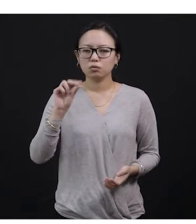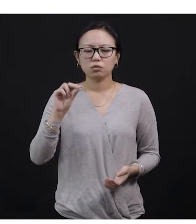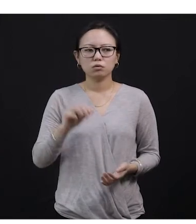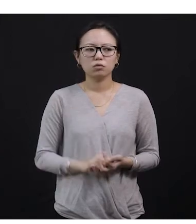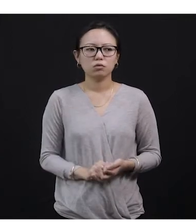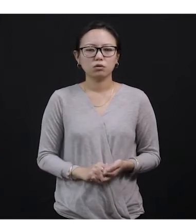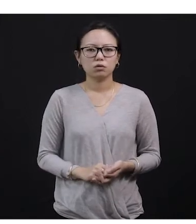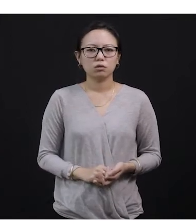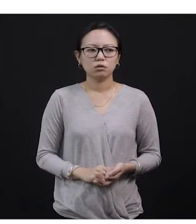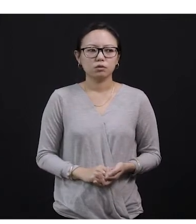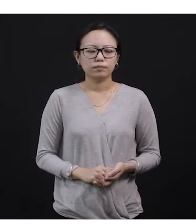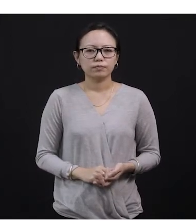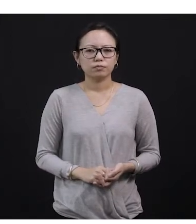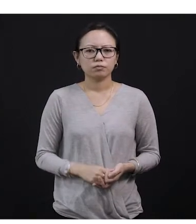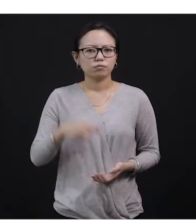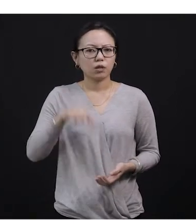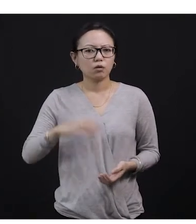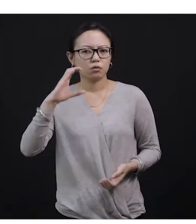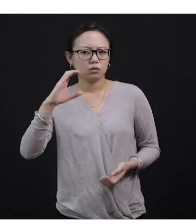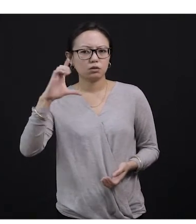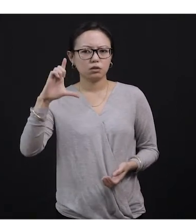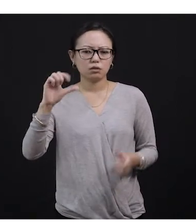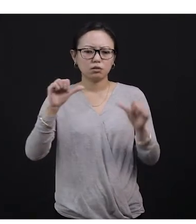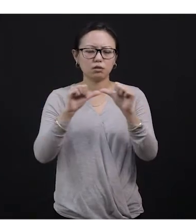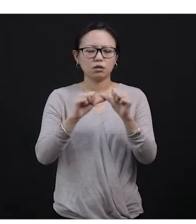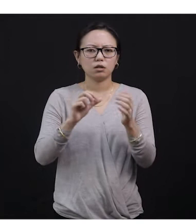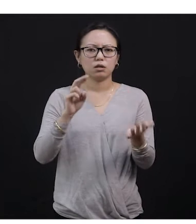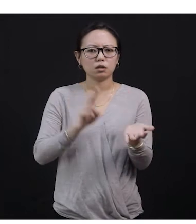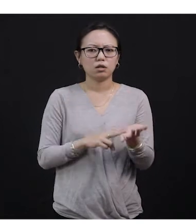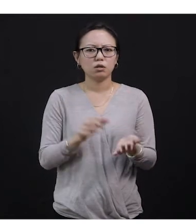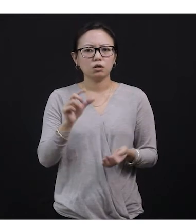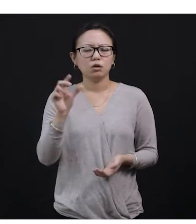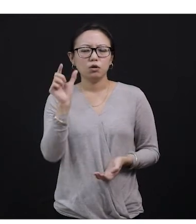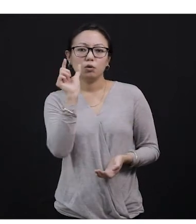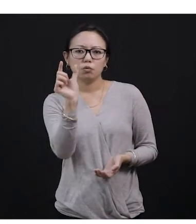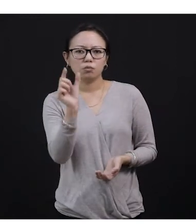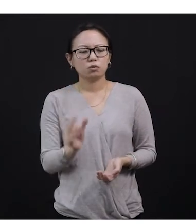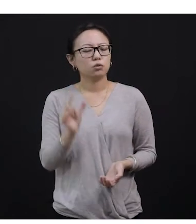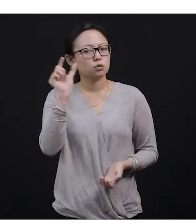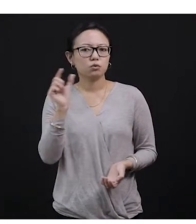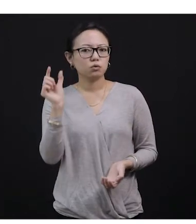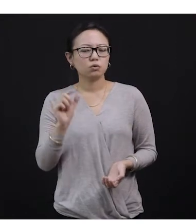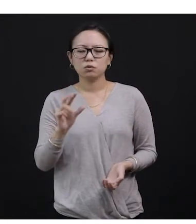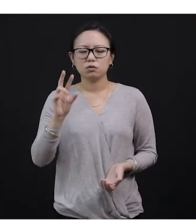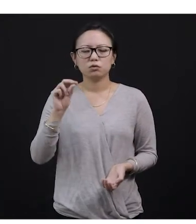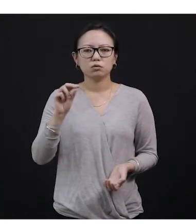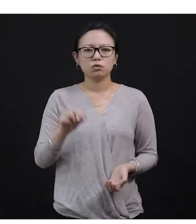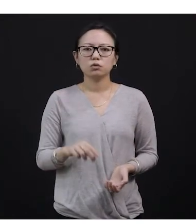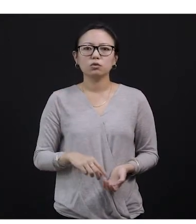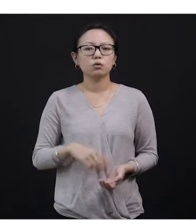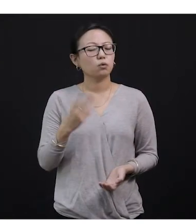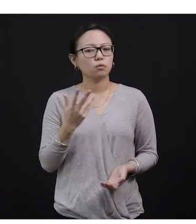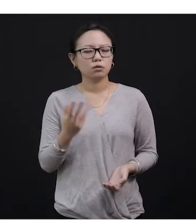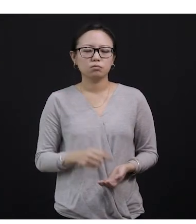Now we won't use the word clan, okay, because now clans are very small. We are talking about very big areas, so we will